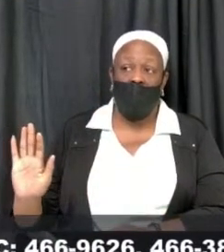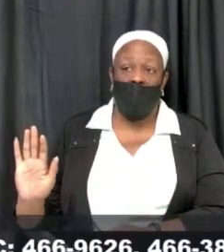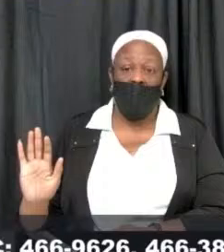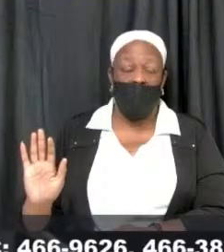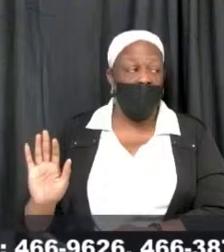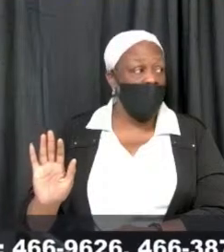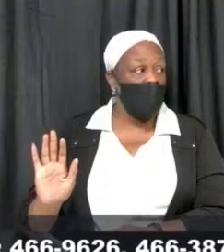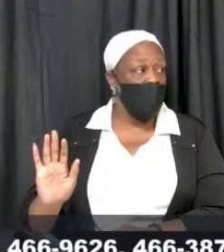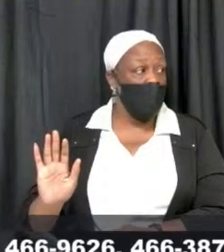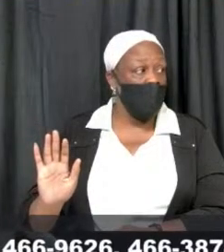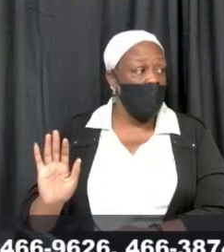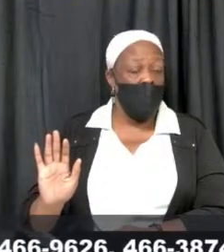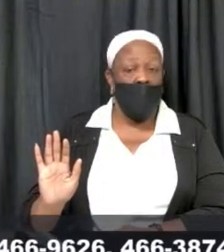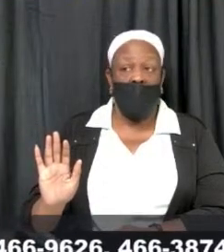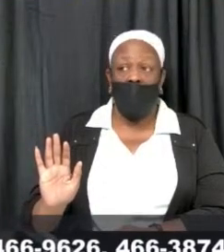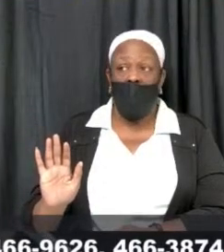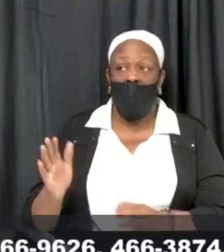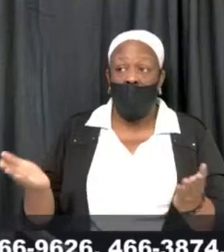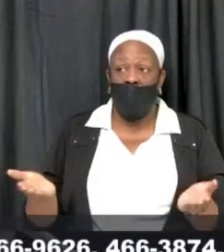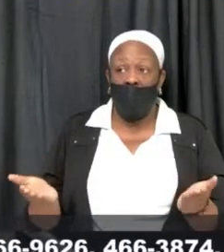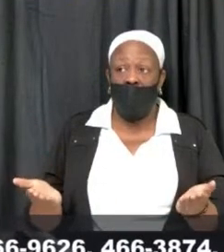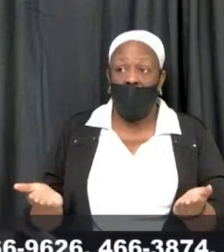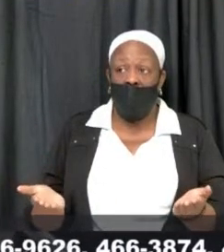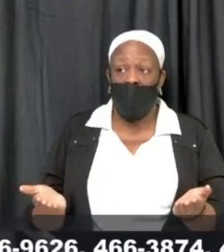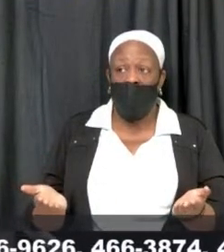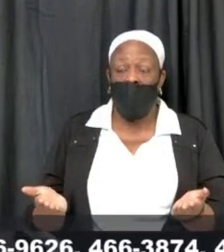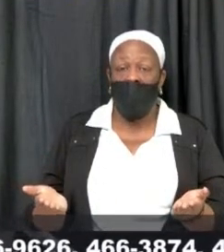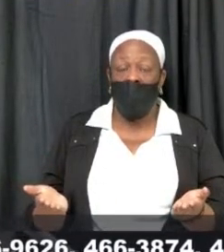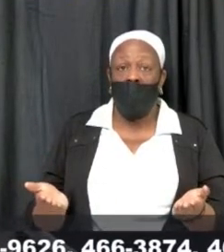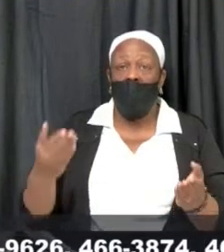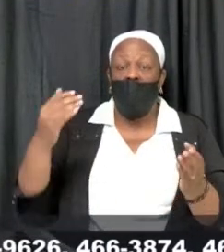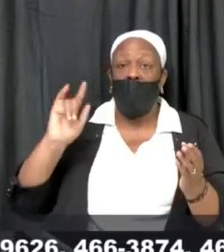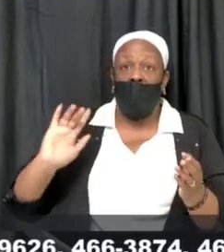80%. But here in St. Kitts and Nevis, our